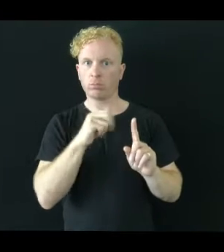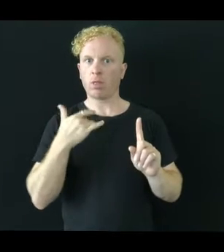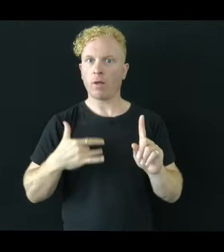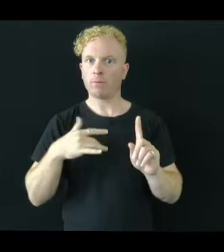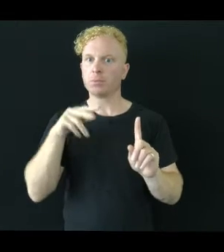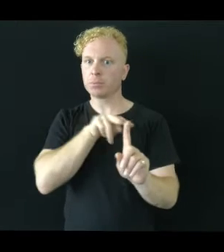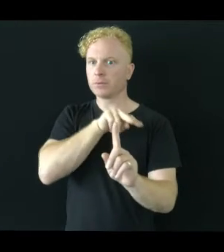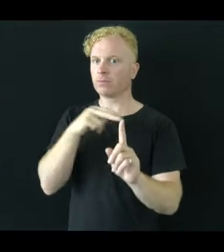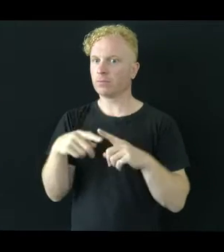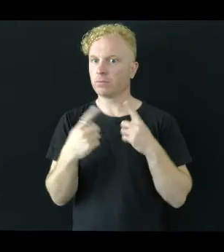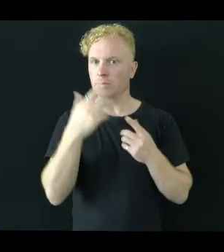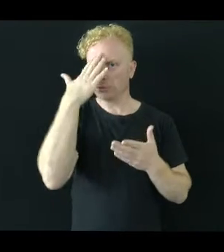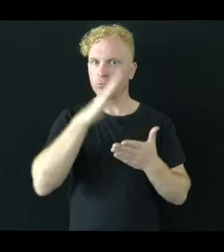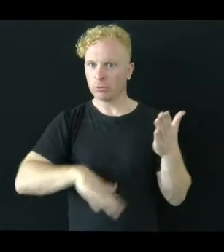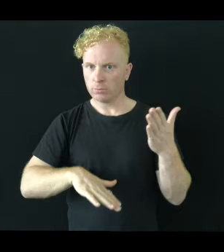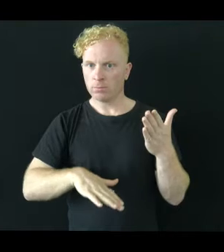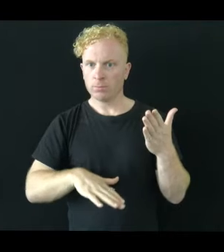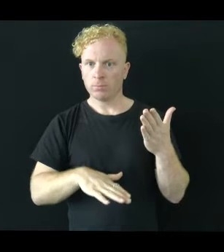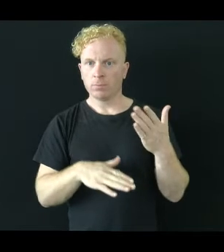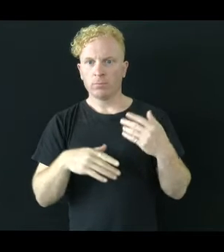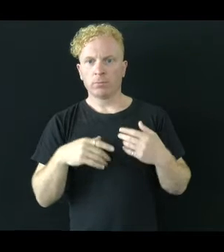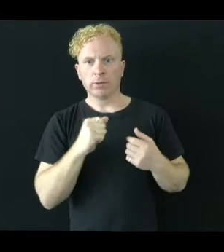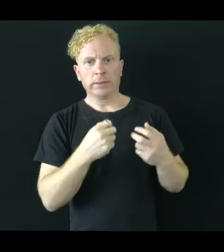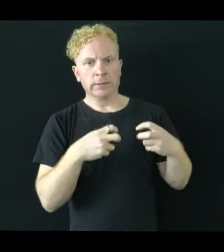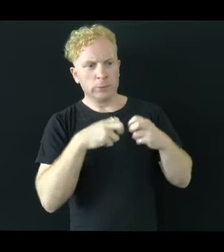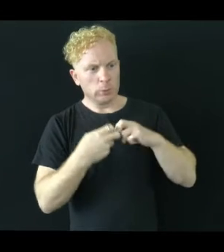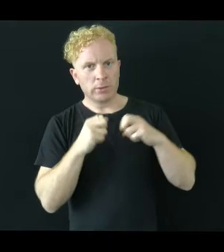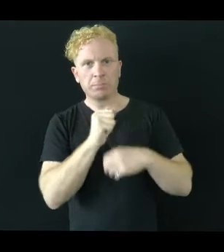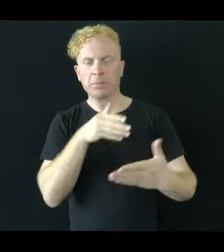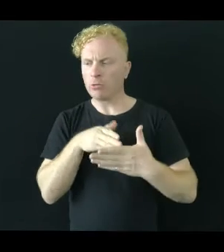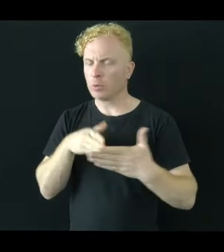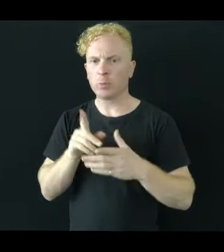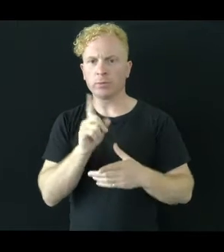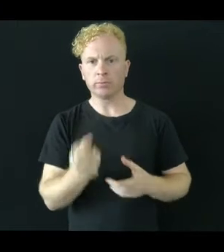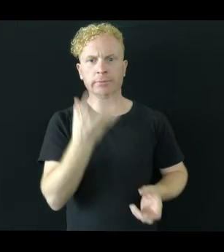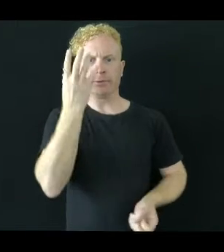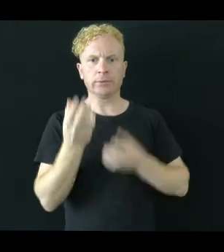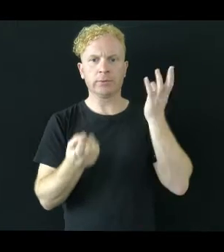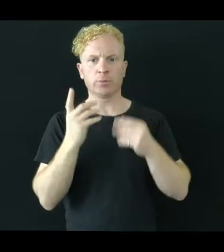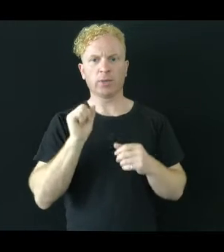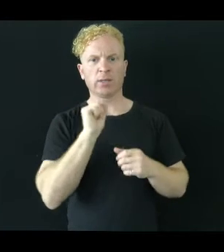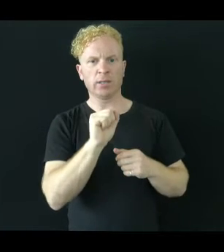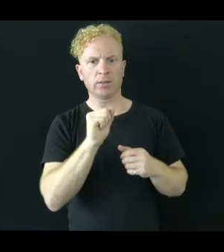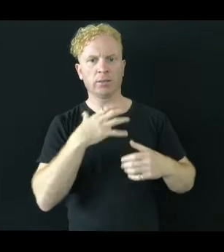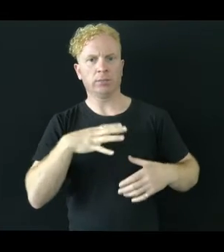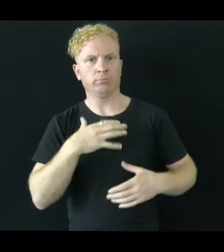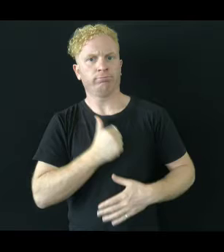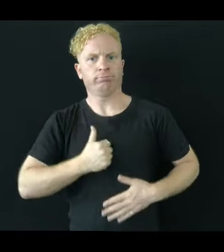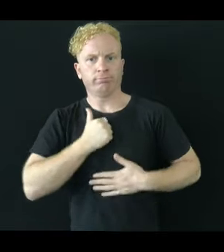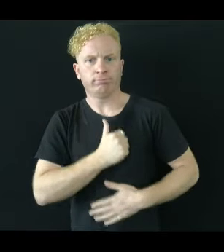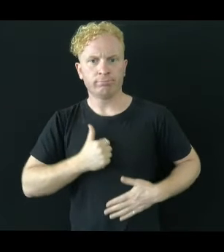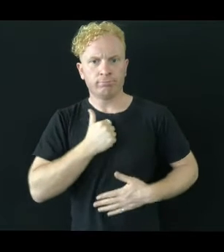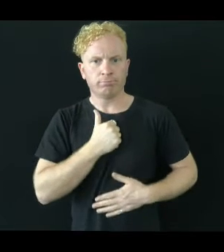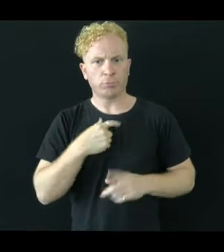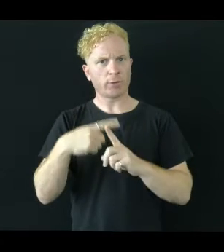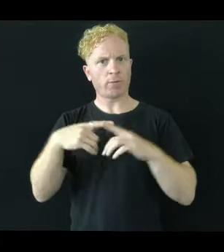of people's lived experiences and what are the issues, what are the barriers, and what are some enablers to help people